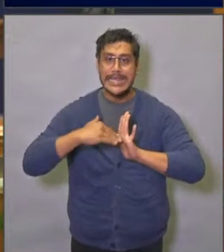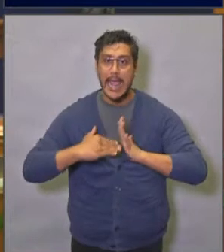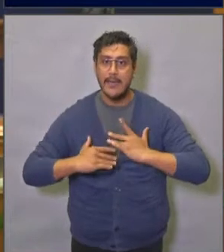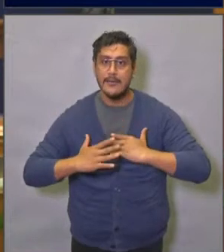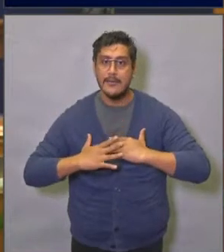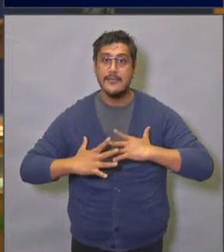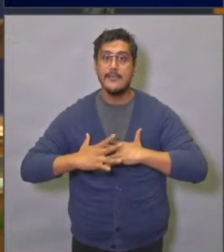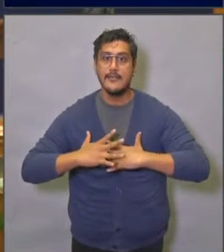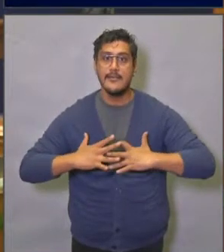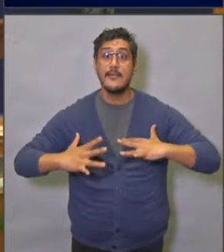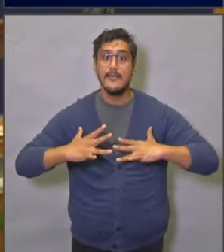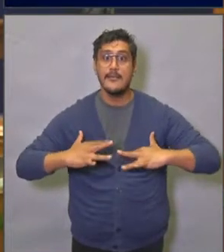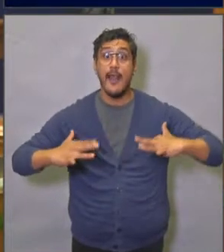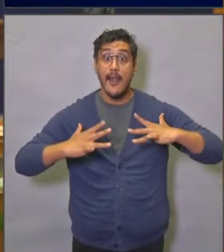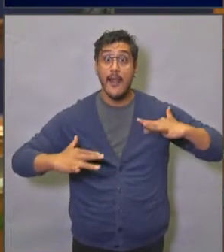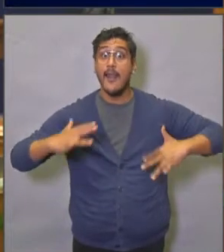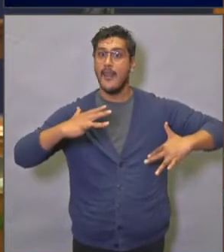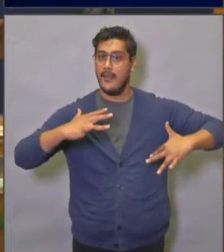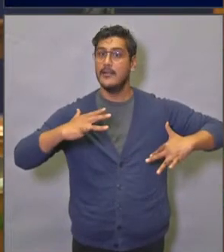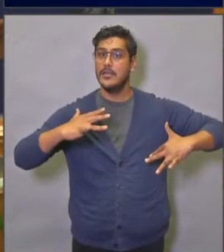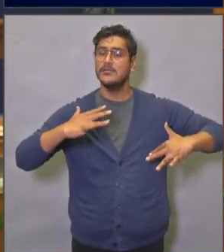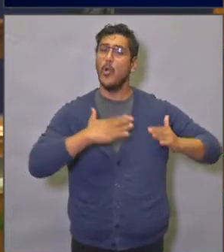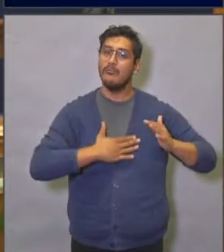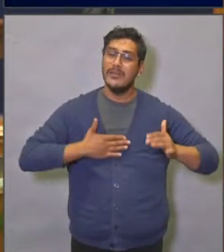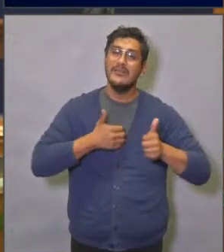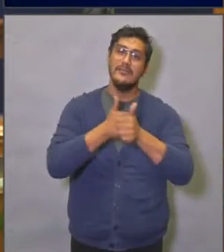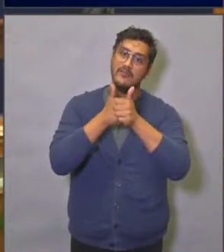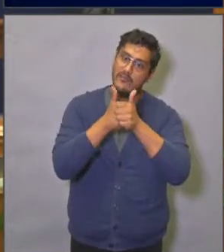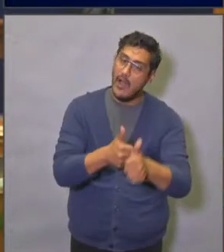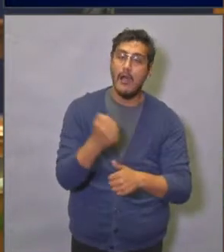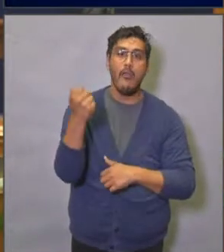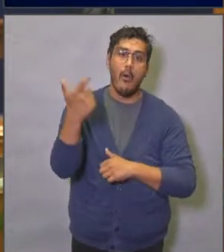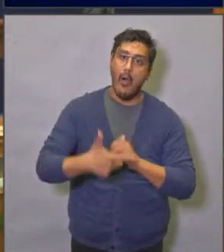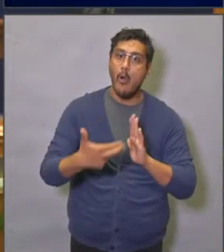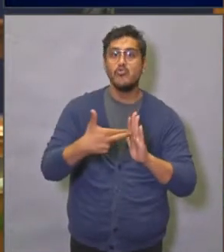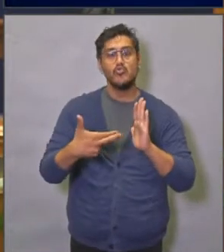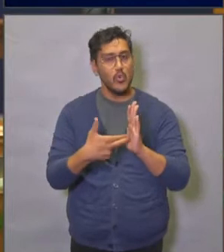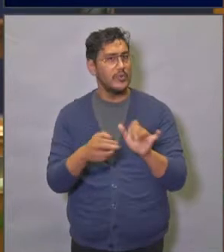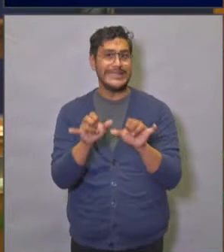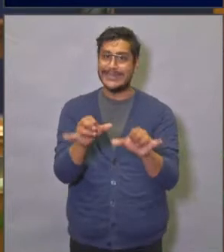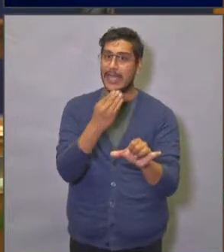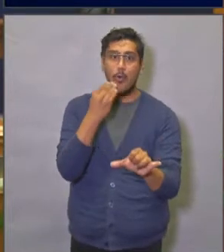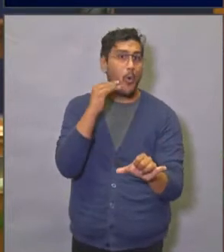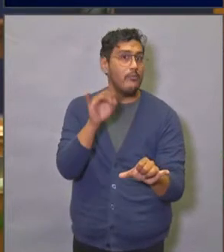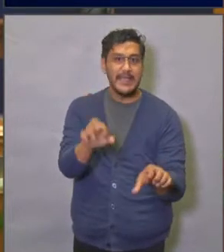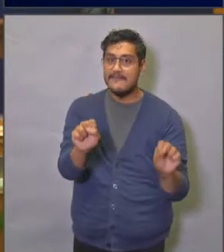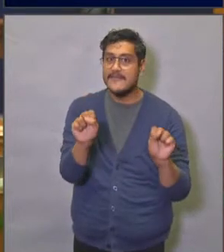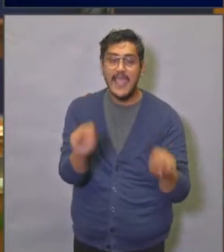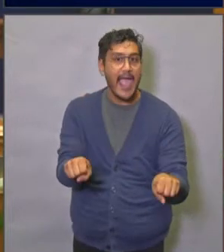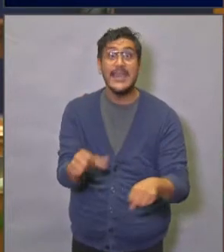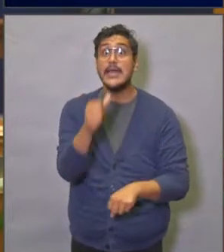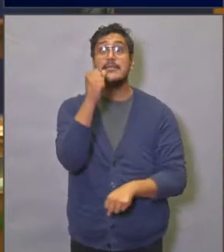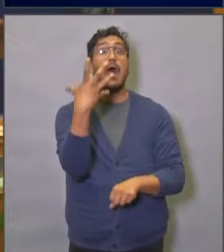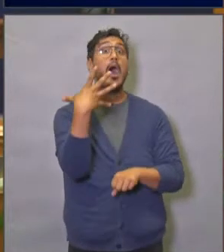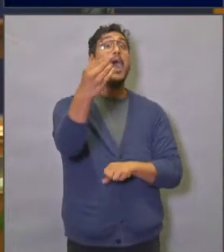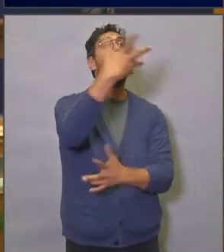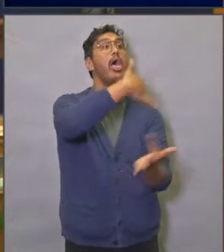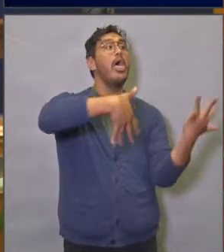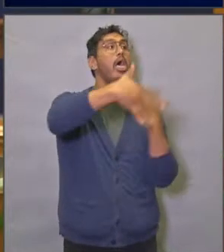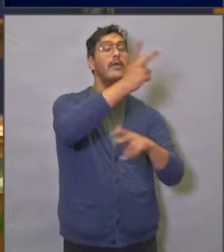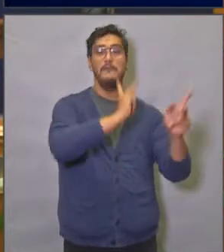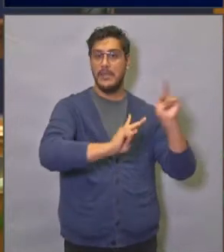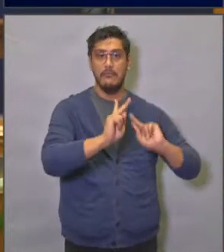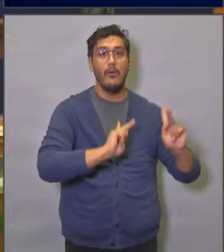follow all those core public health practices. Please continue to remain home as much as possible and limit interactions with those outside your